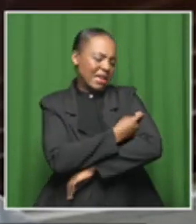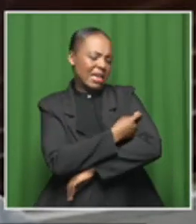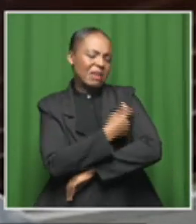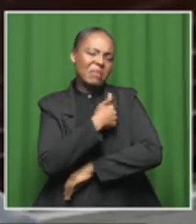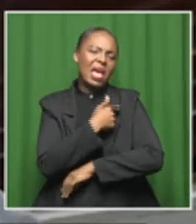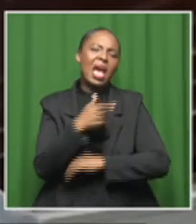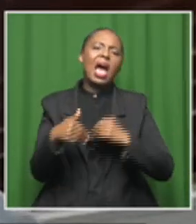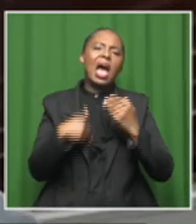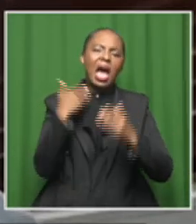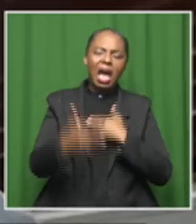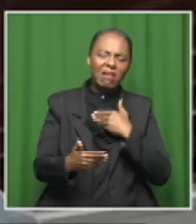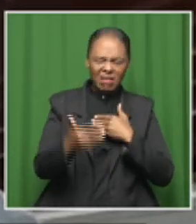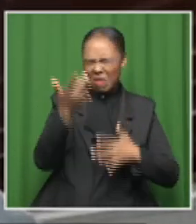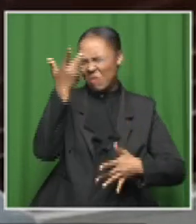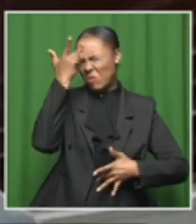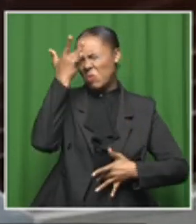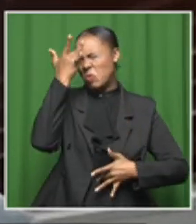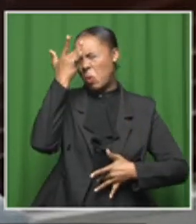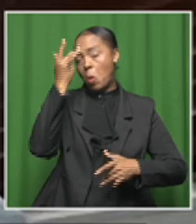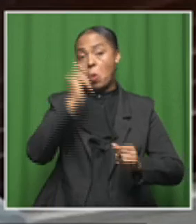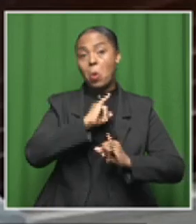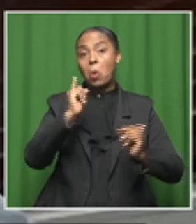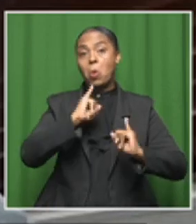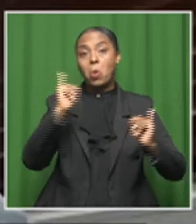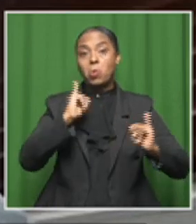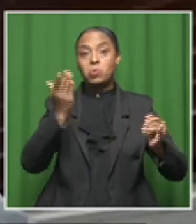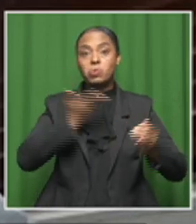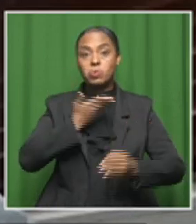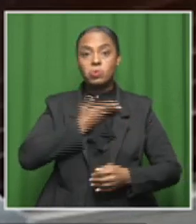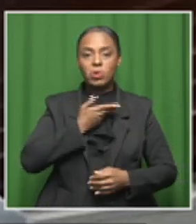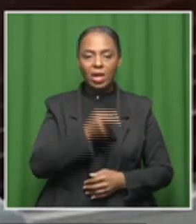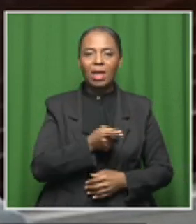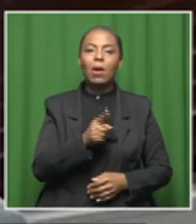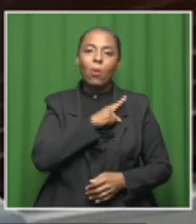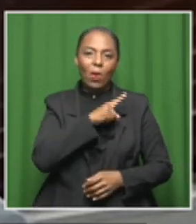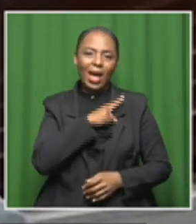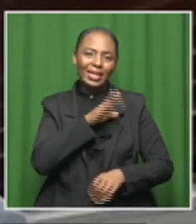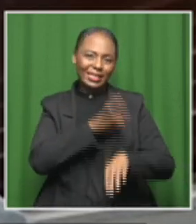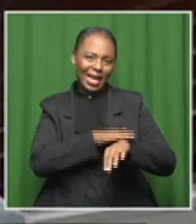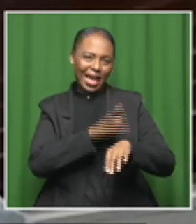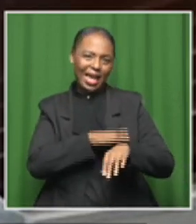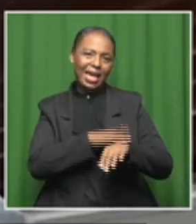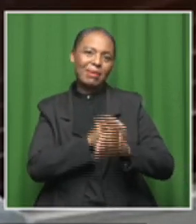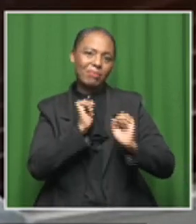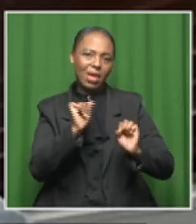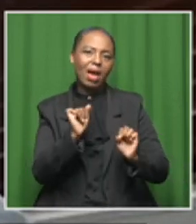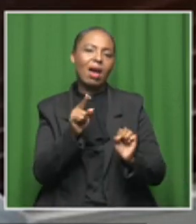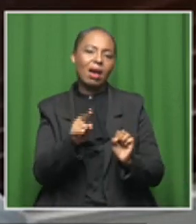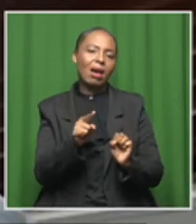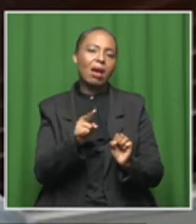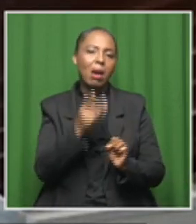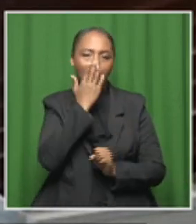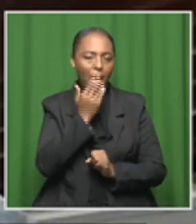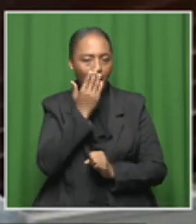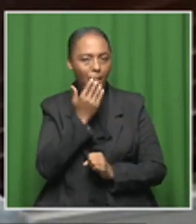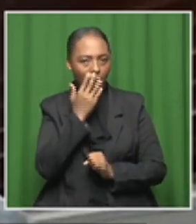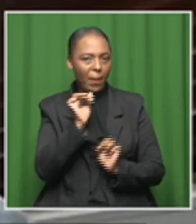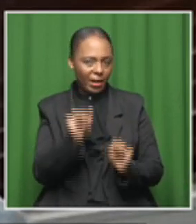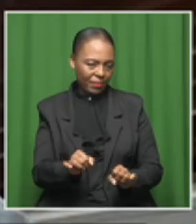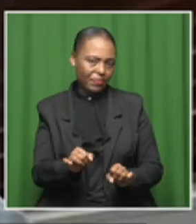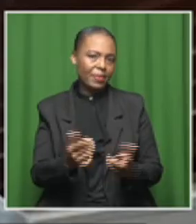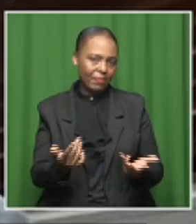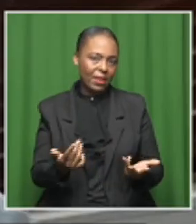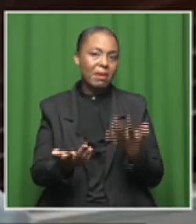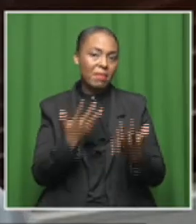there's a real push now. It is the respiratory season, it is the influenza season, and you may have received